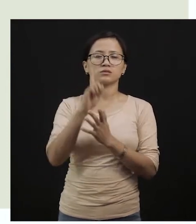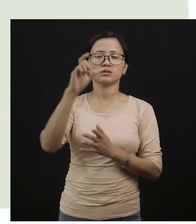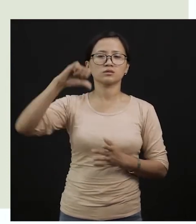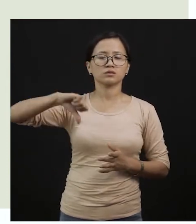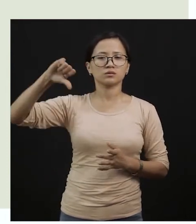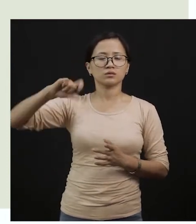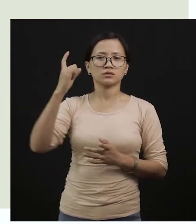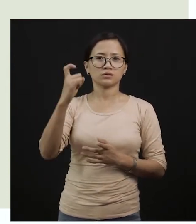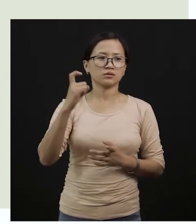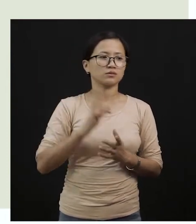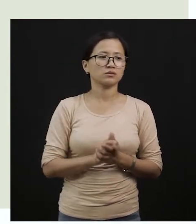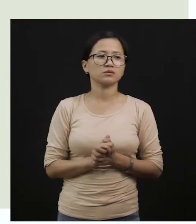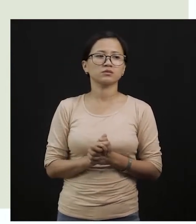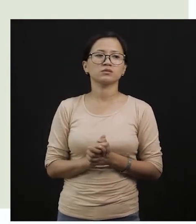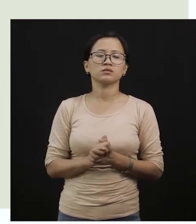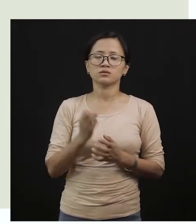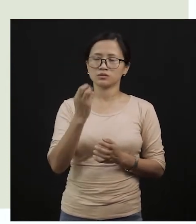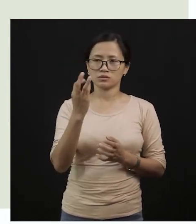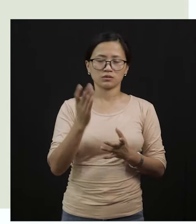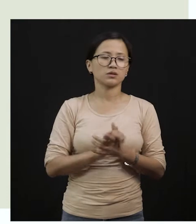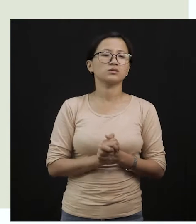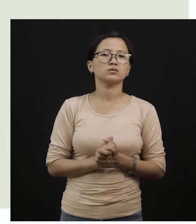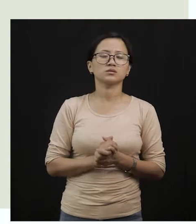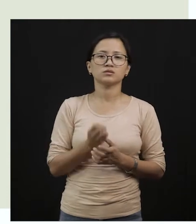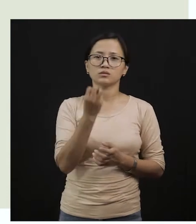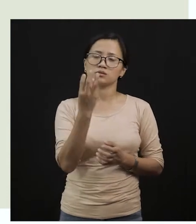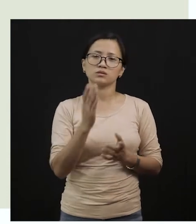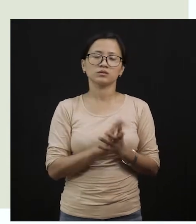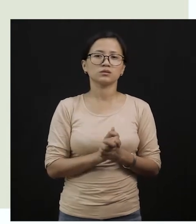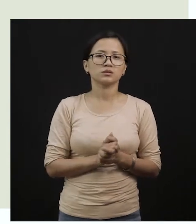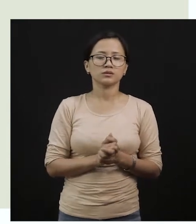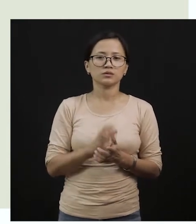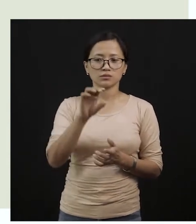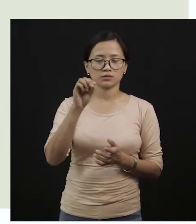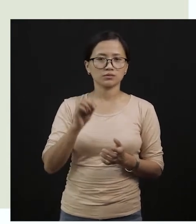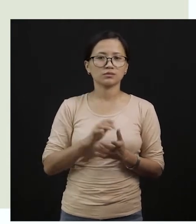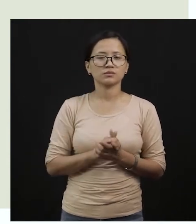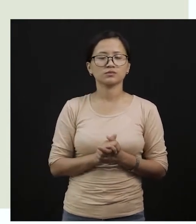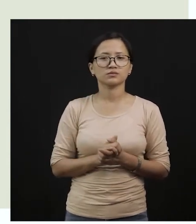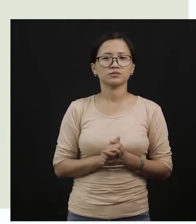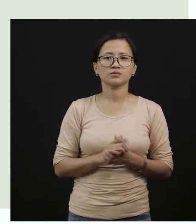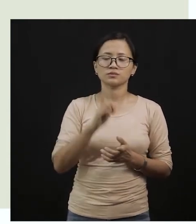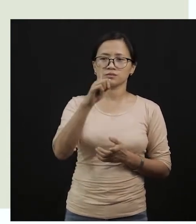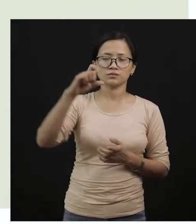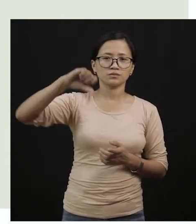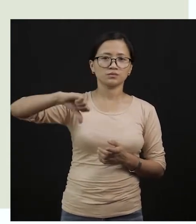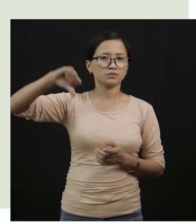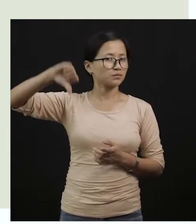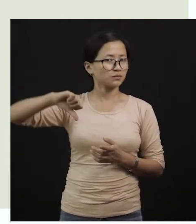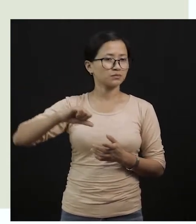So I want you to do some mathematical calculations, okay? You will get to know, start counting from 1910